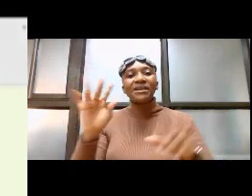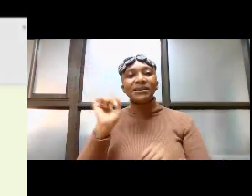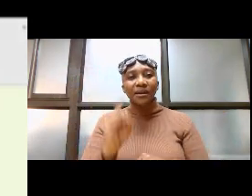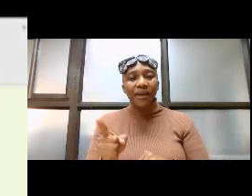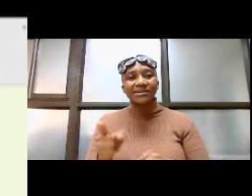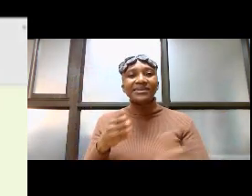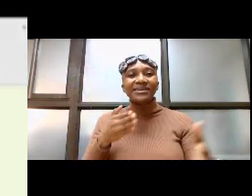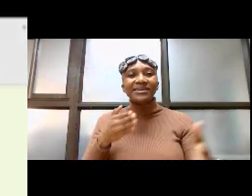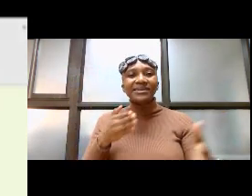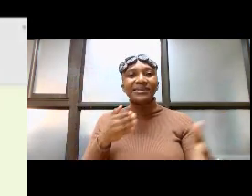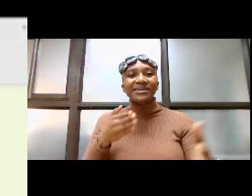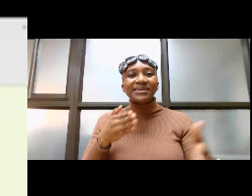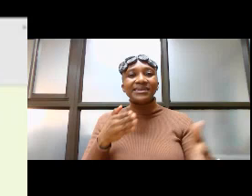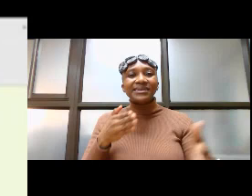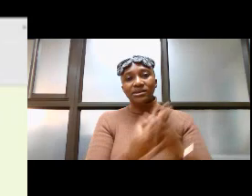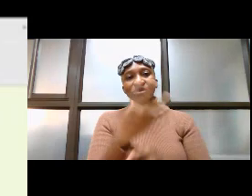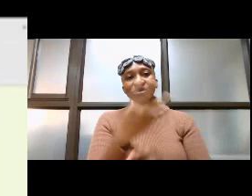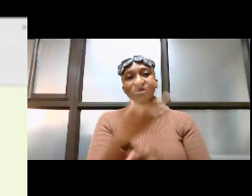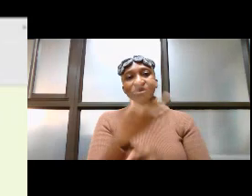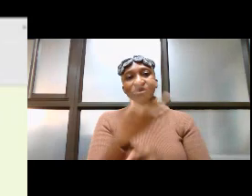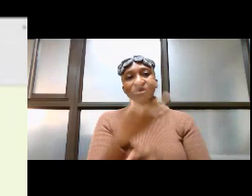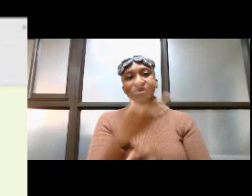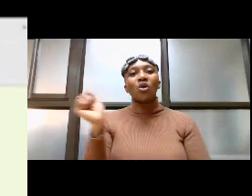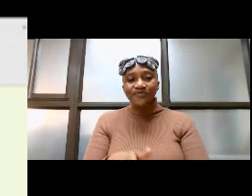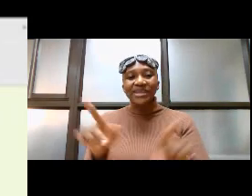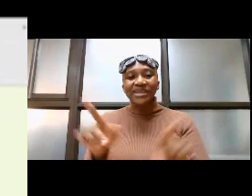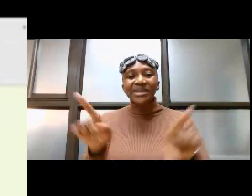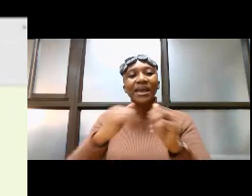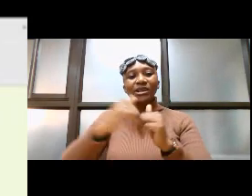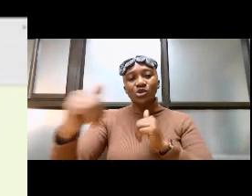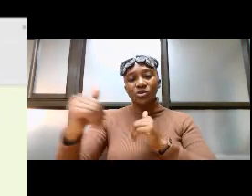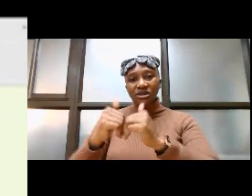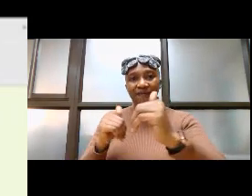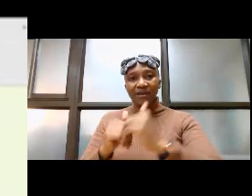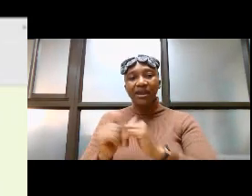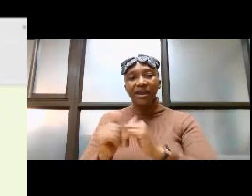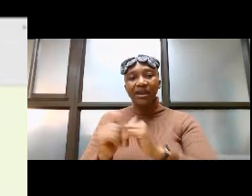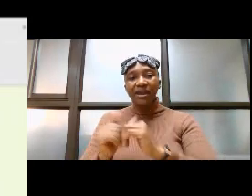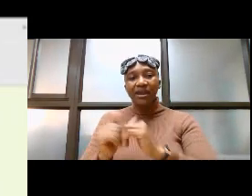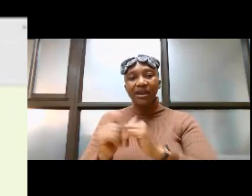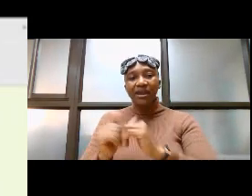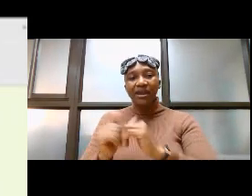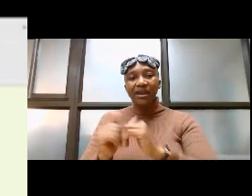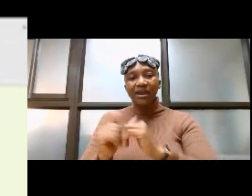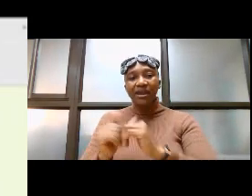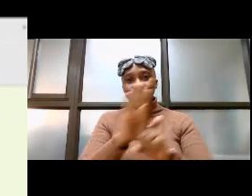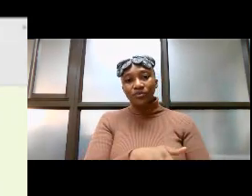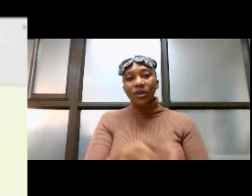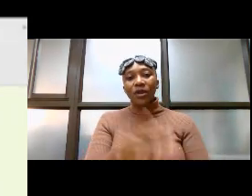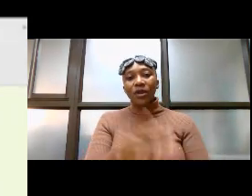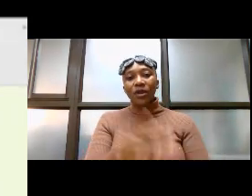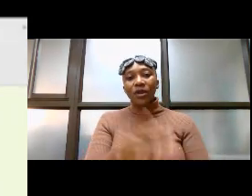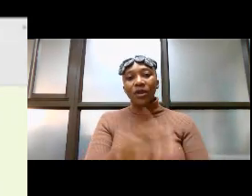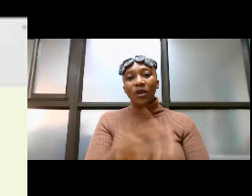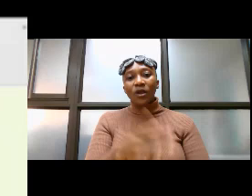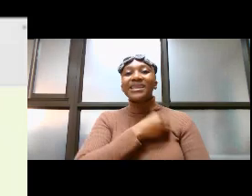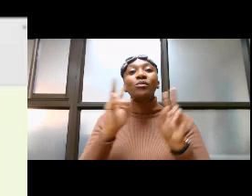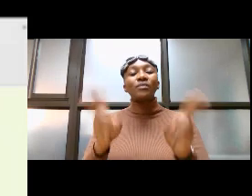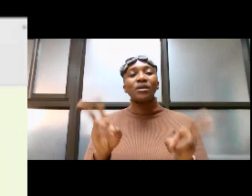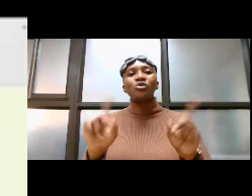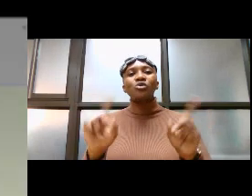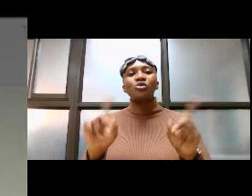of exclusionary and oppressive African narratives towards disabled people. So we are saying there are